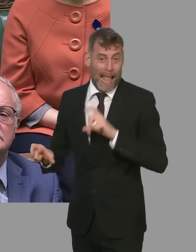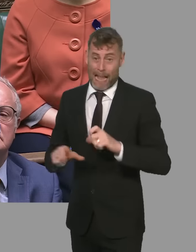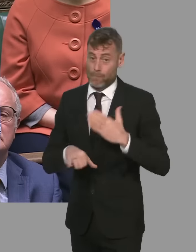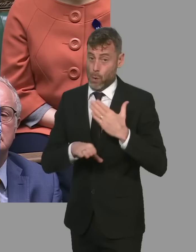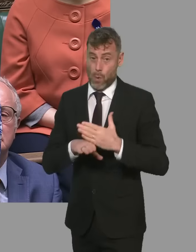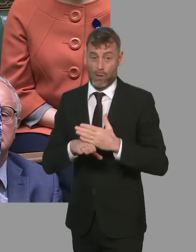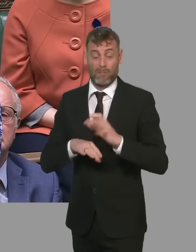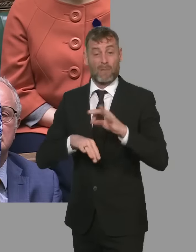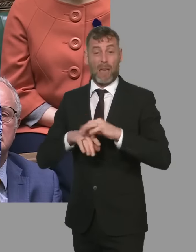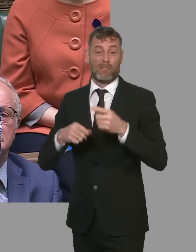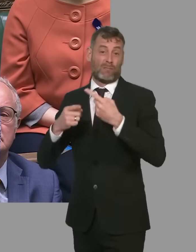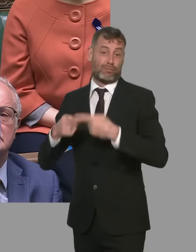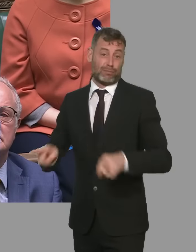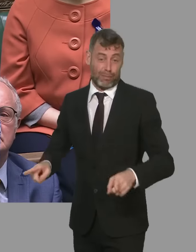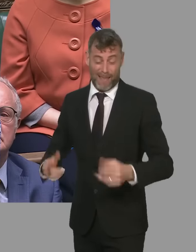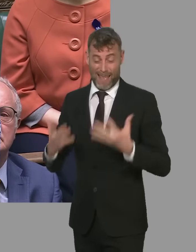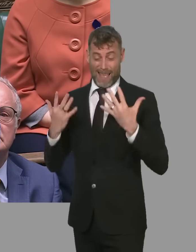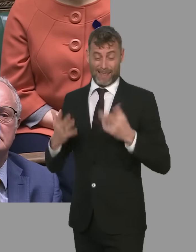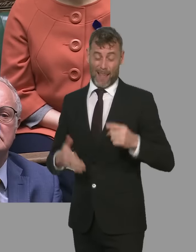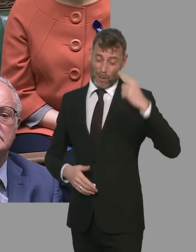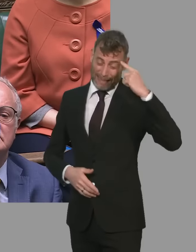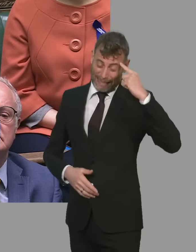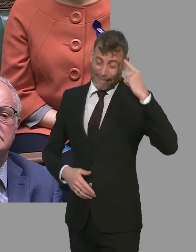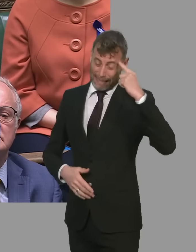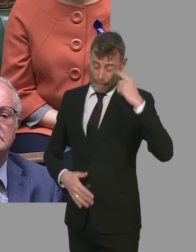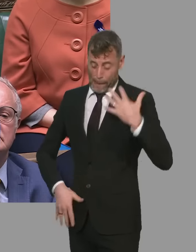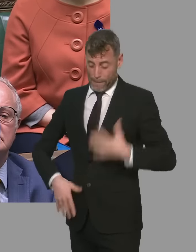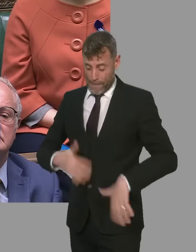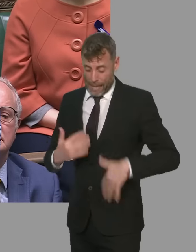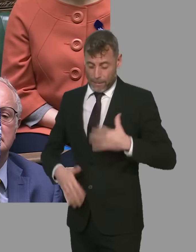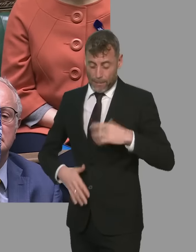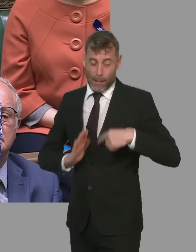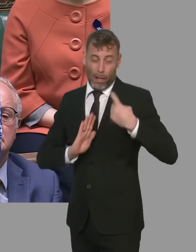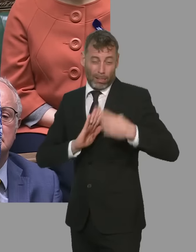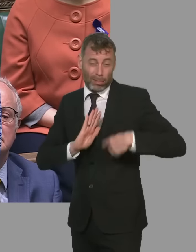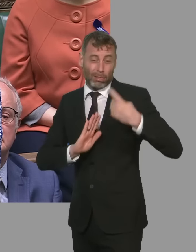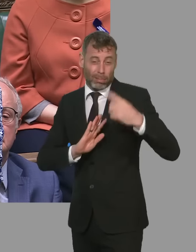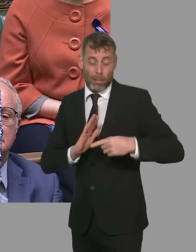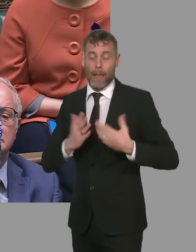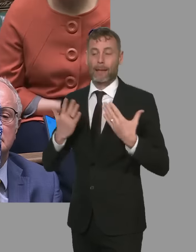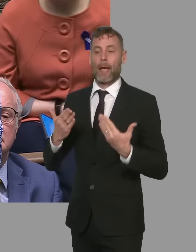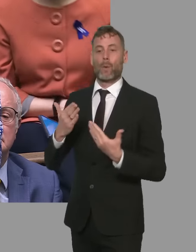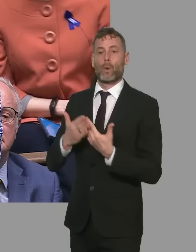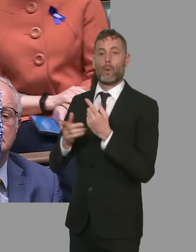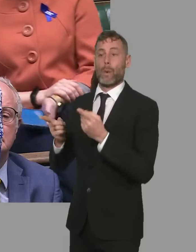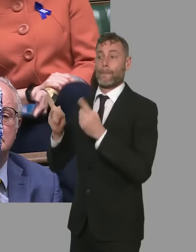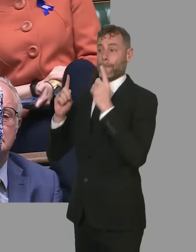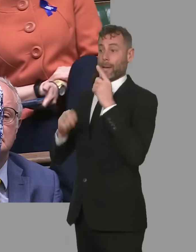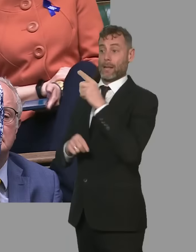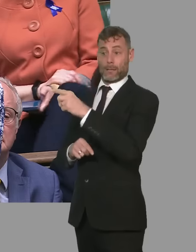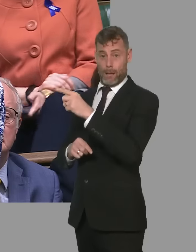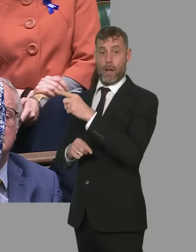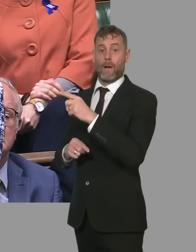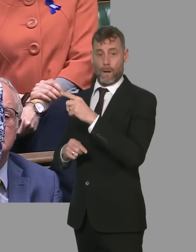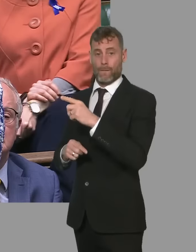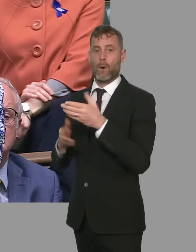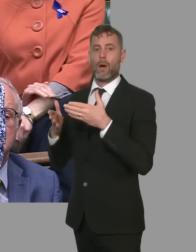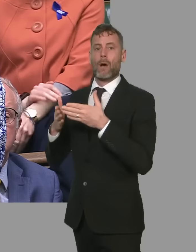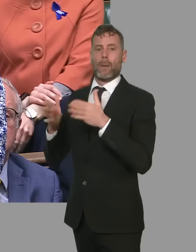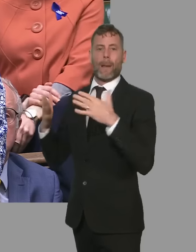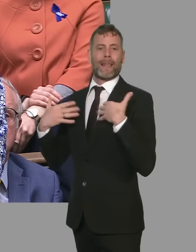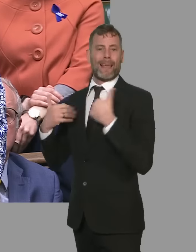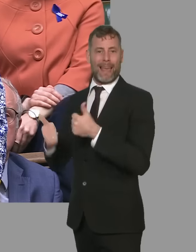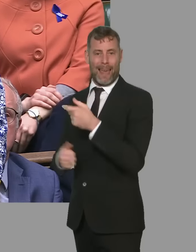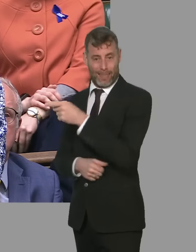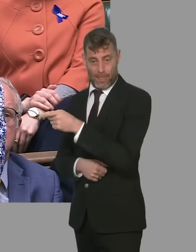to congratulate the new Minister for Public Health on her appointment after her tireless campaigning on this issue, which has clearly been recognised. But